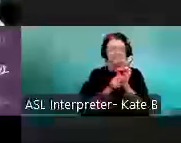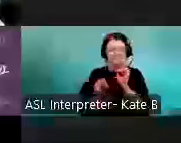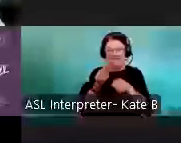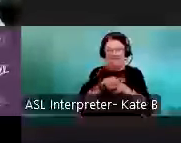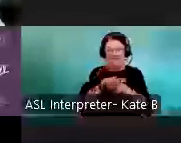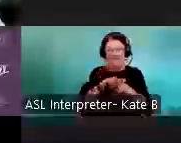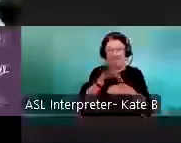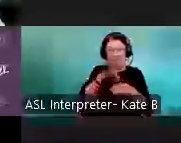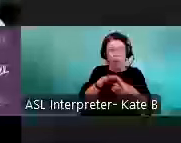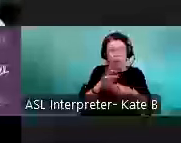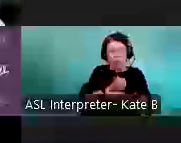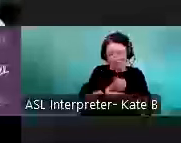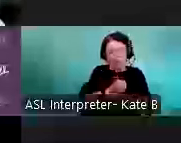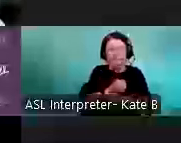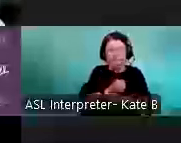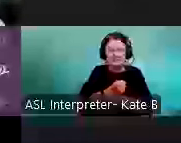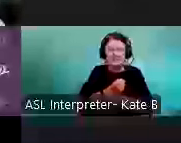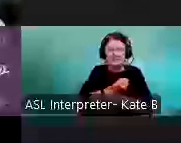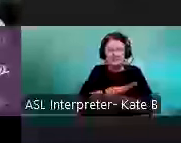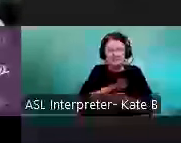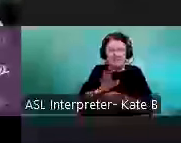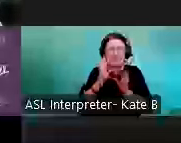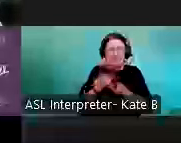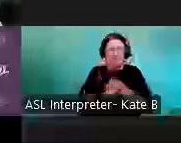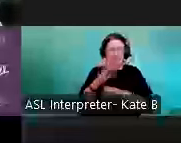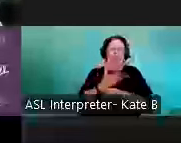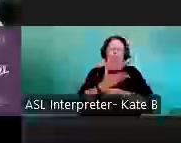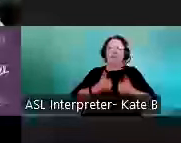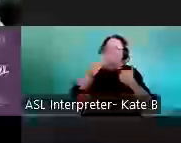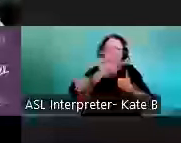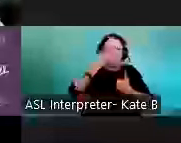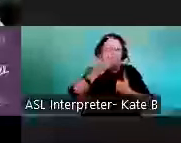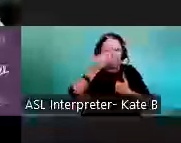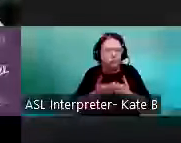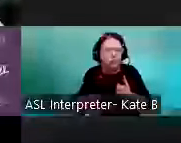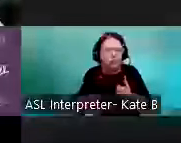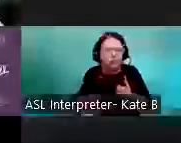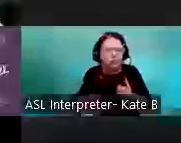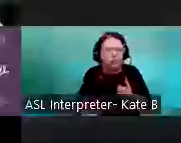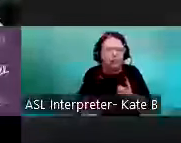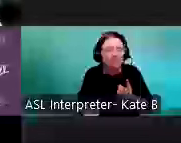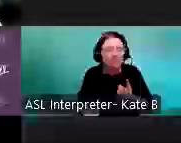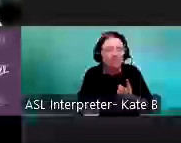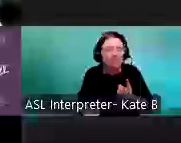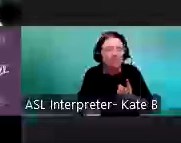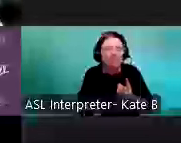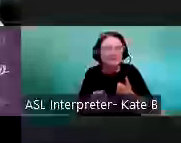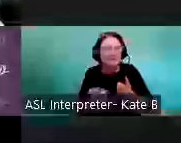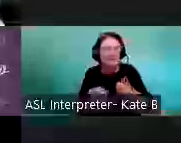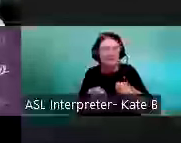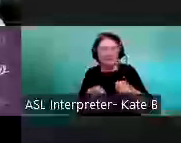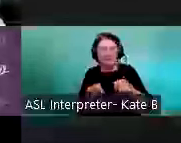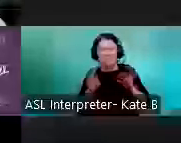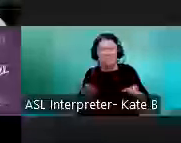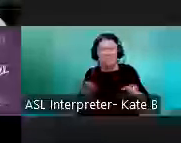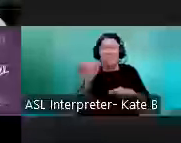local offices make decisions that impact us every day. So they're looking at things, they're making decisions about your library,